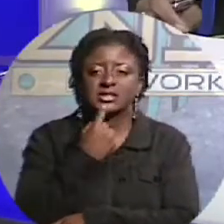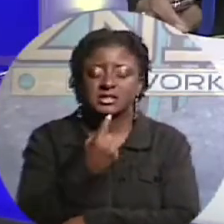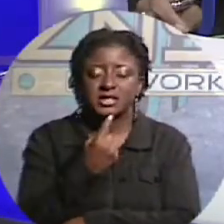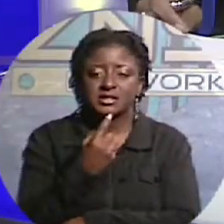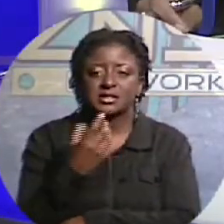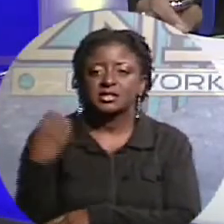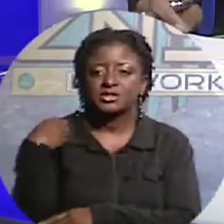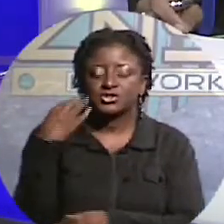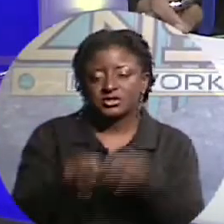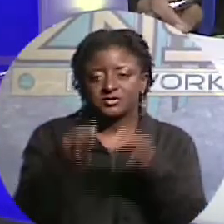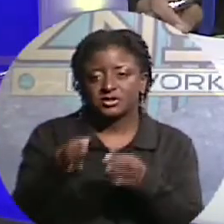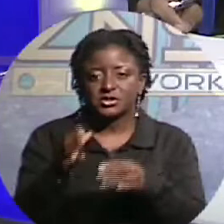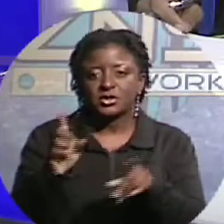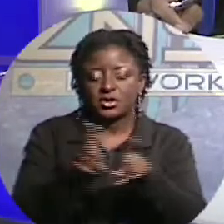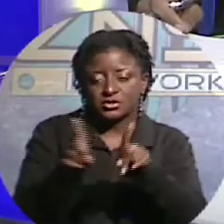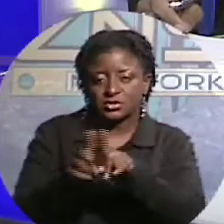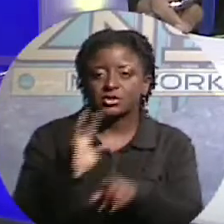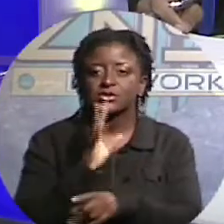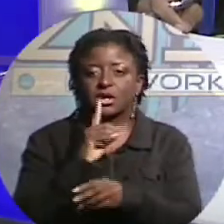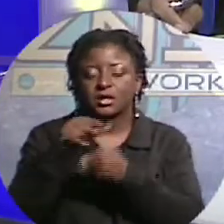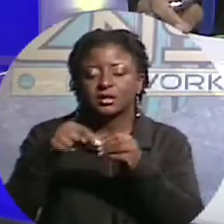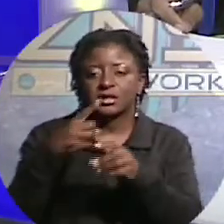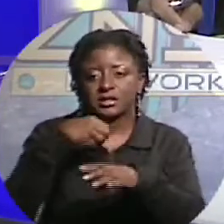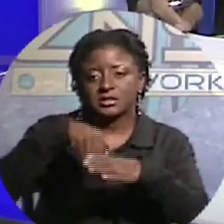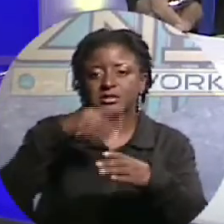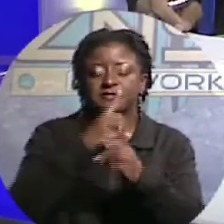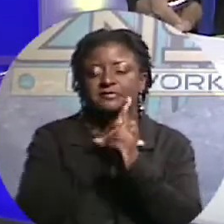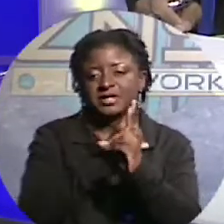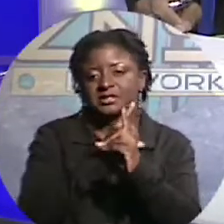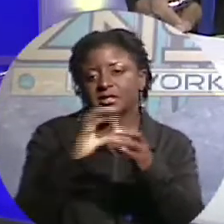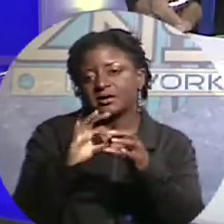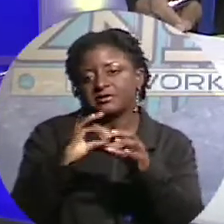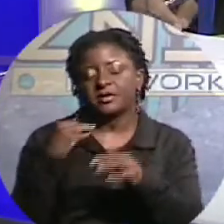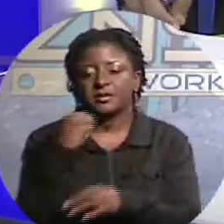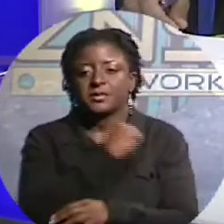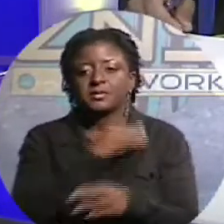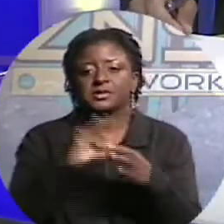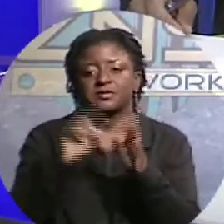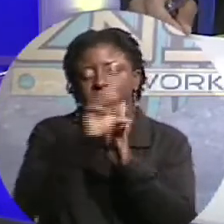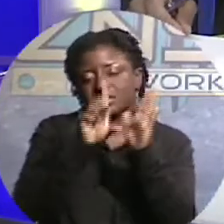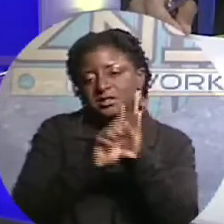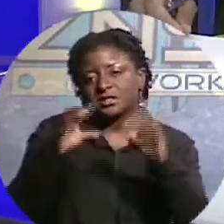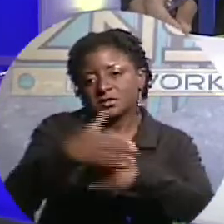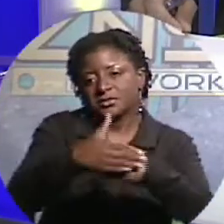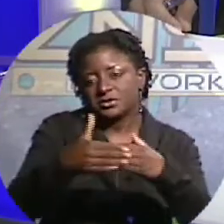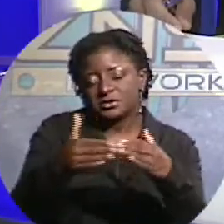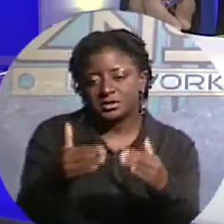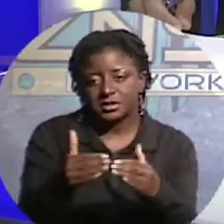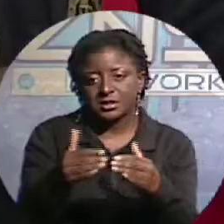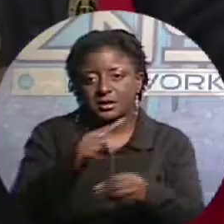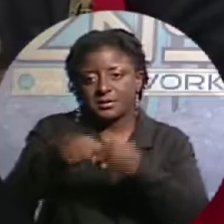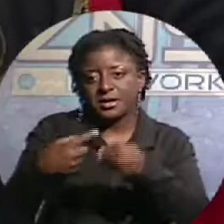also spoke out in defense of members of the legal community on an issue of rising public concern.